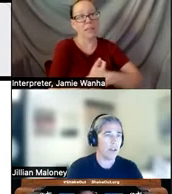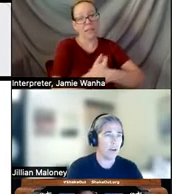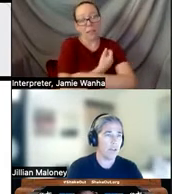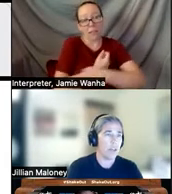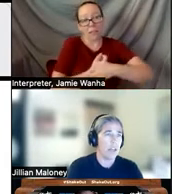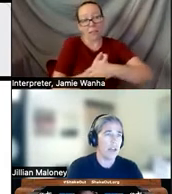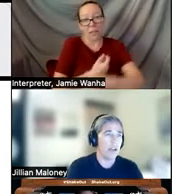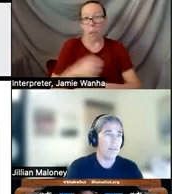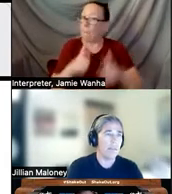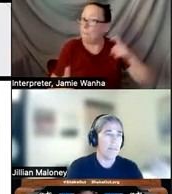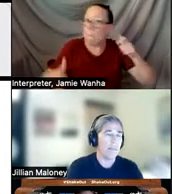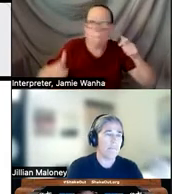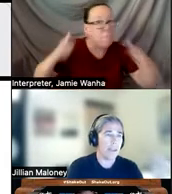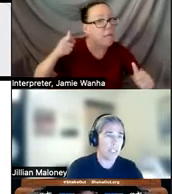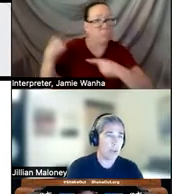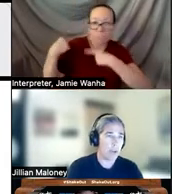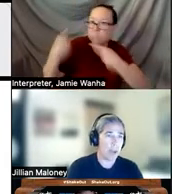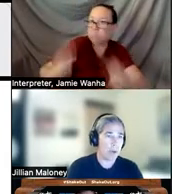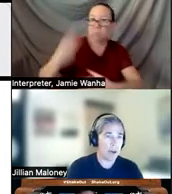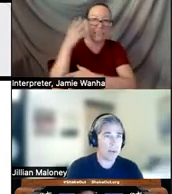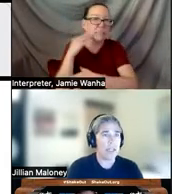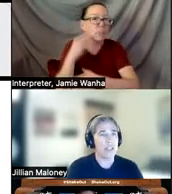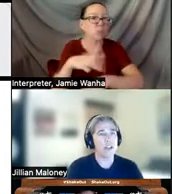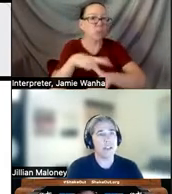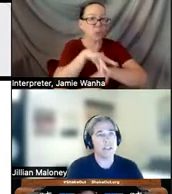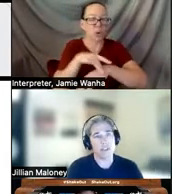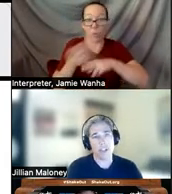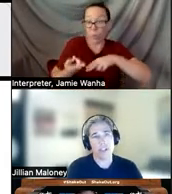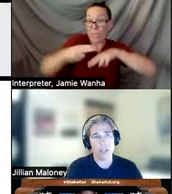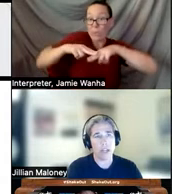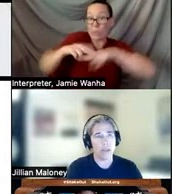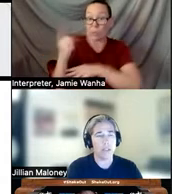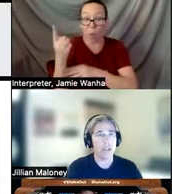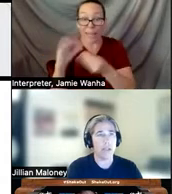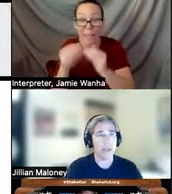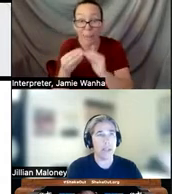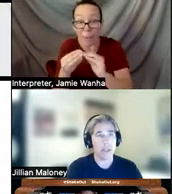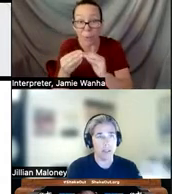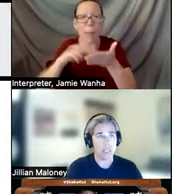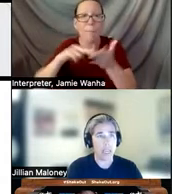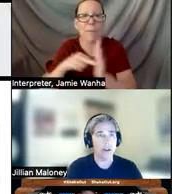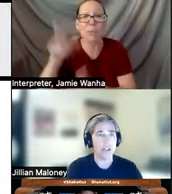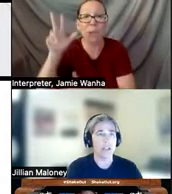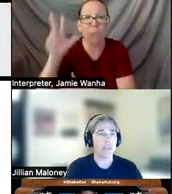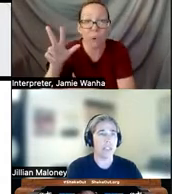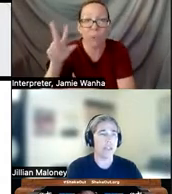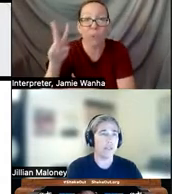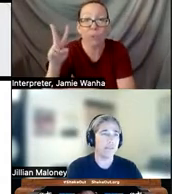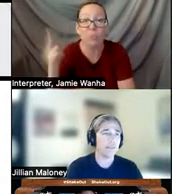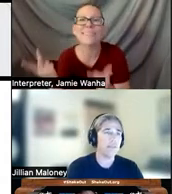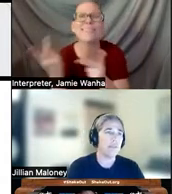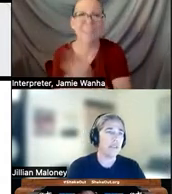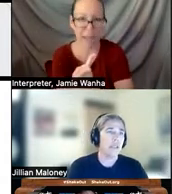on Earth. Every time you go up by one number, that's an increase of 32 times in terms of the energy that's